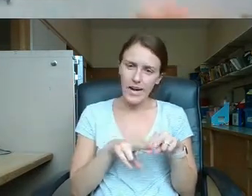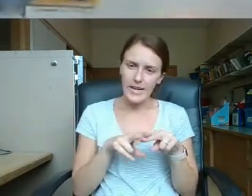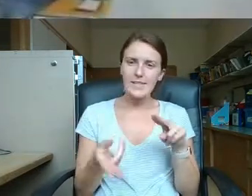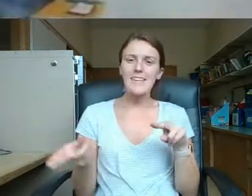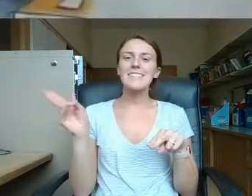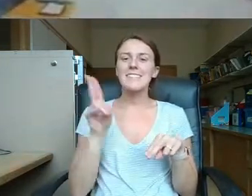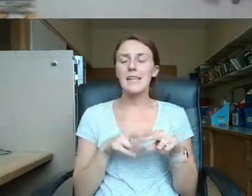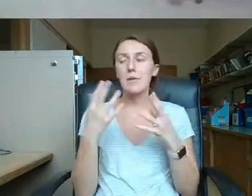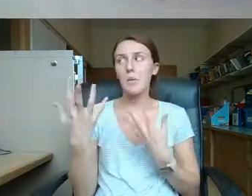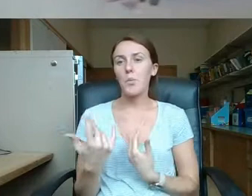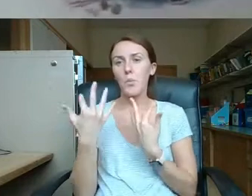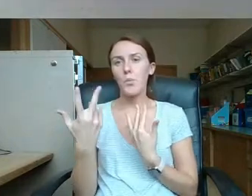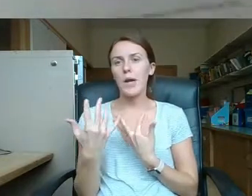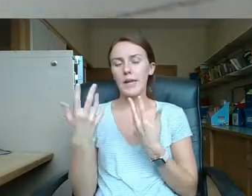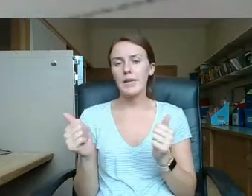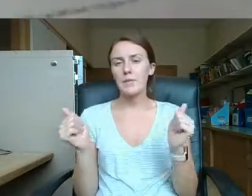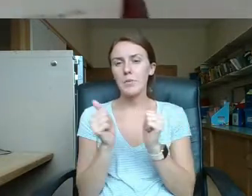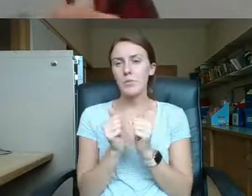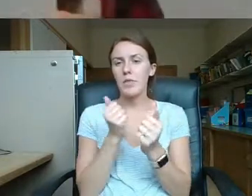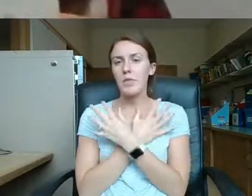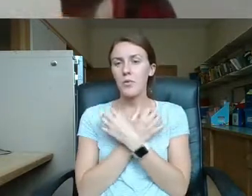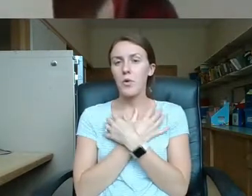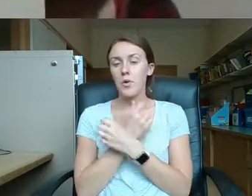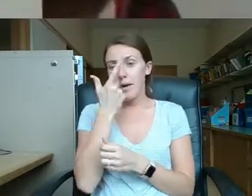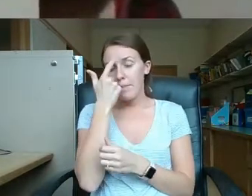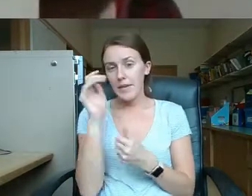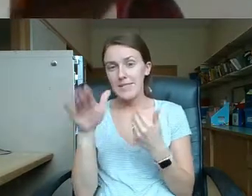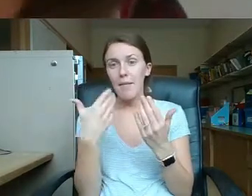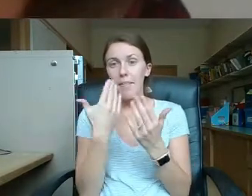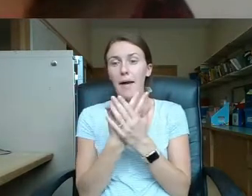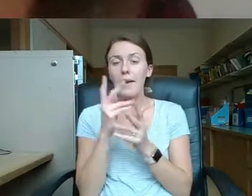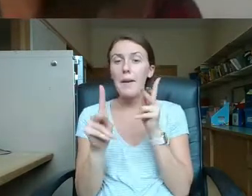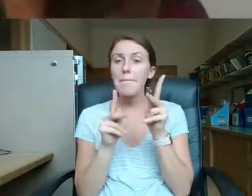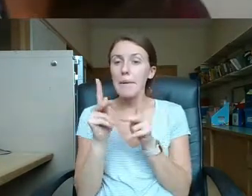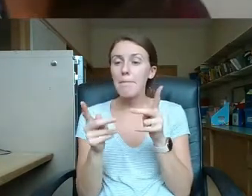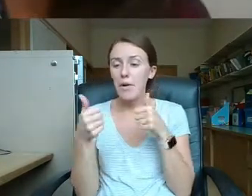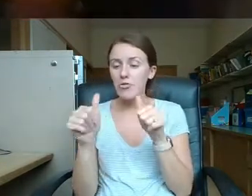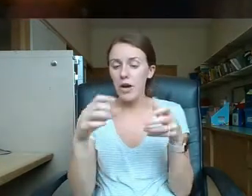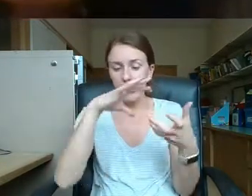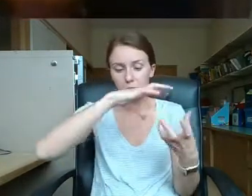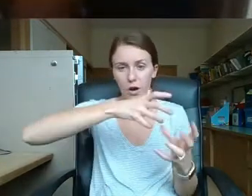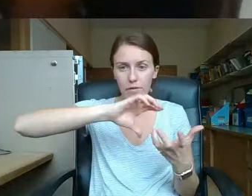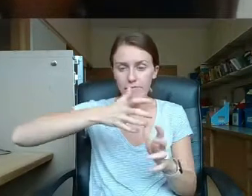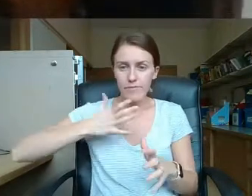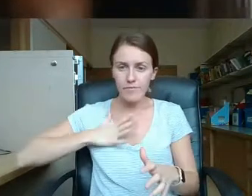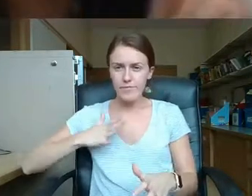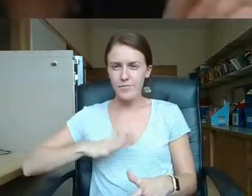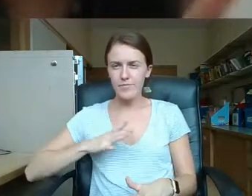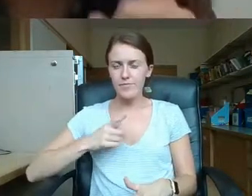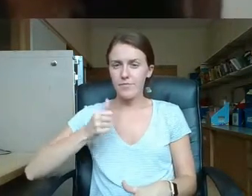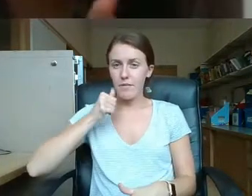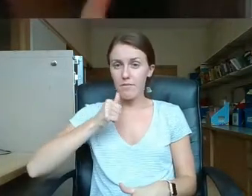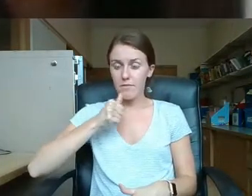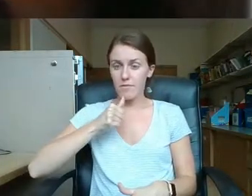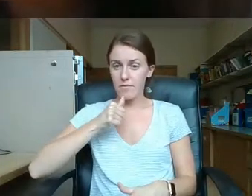place at that time of day. All those people trying to wash and dry their clothes. So now, Corduroy, you